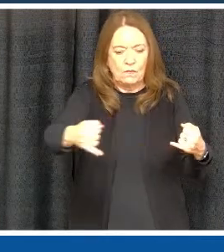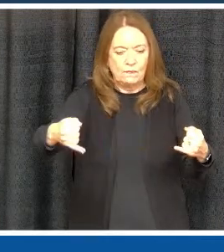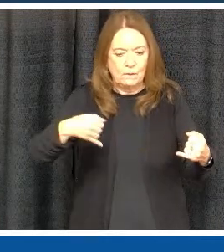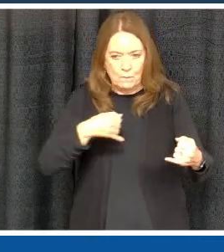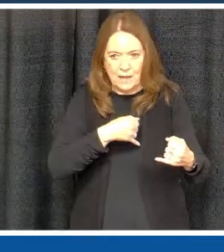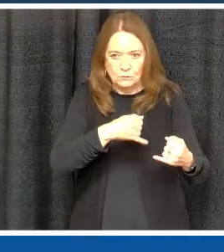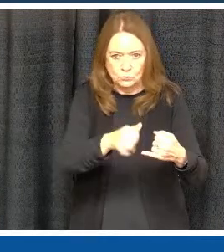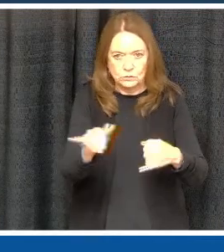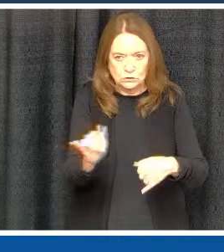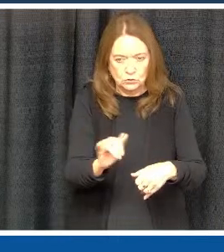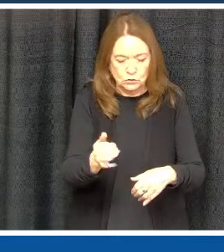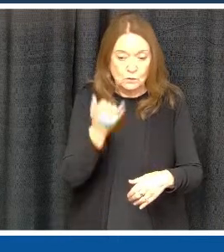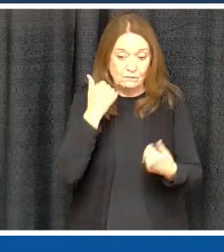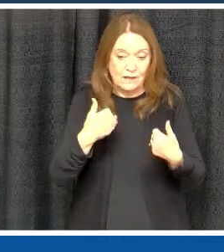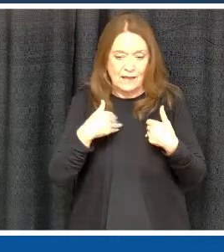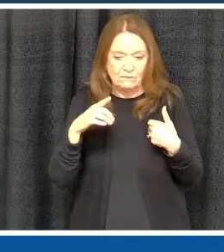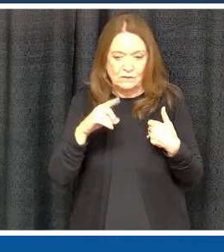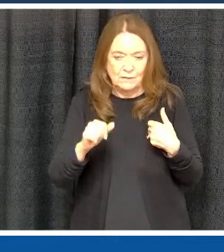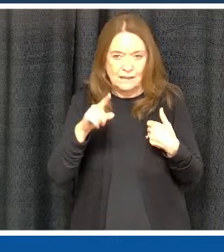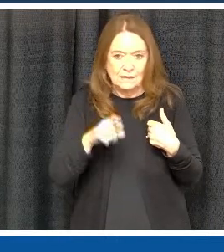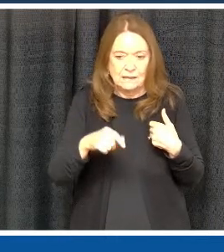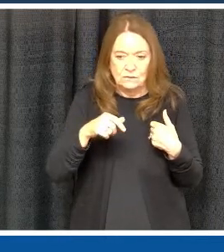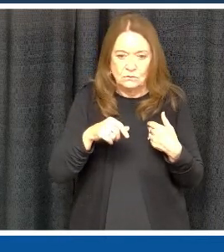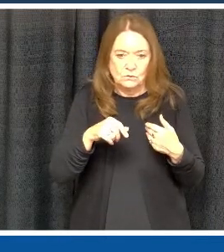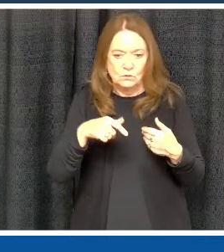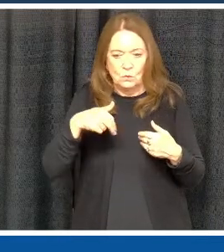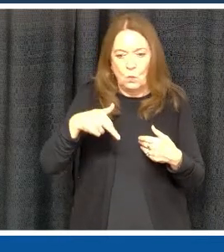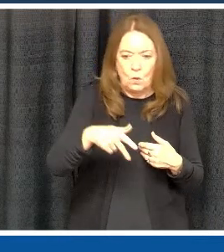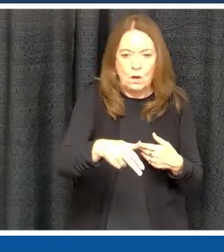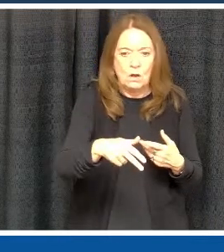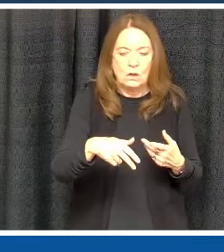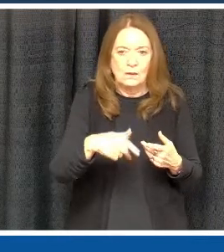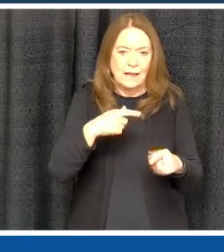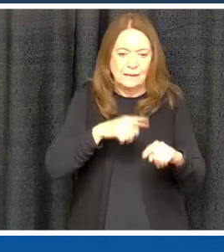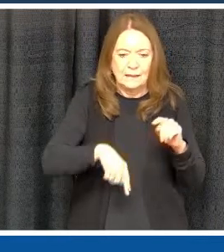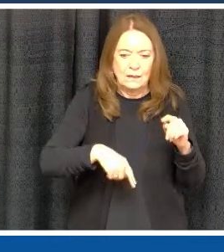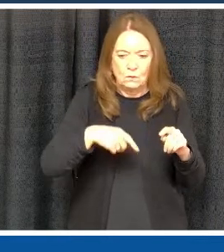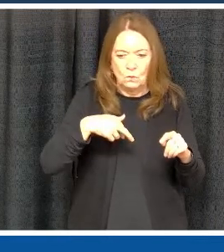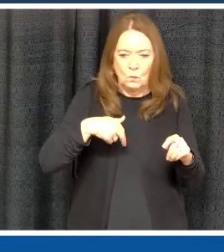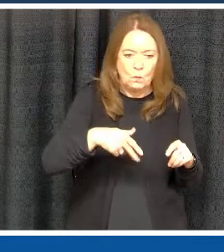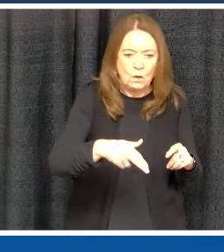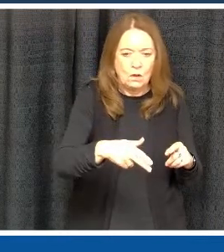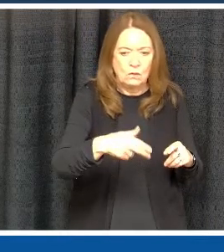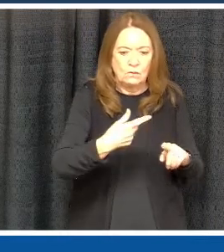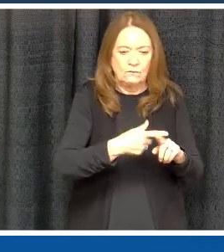a disability and I need to walk to the sidewalk, I can't walk